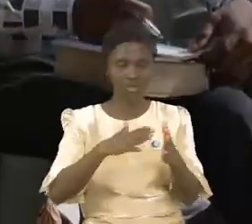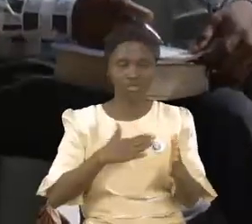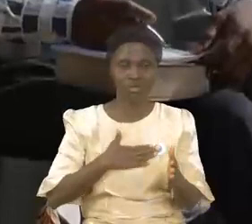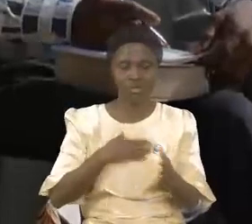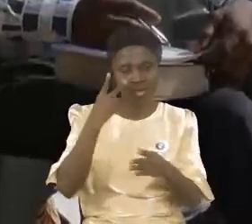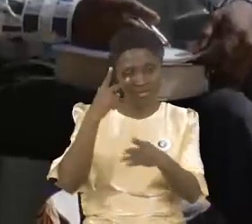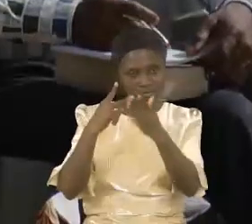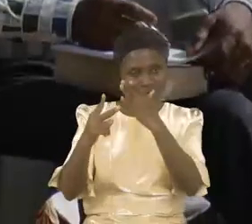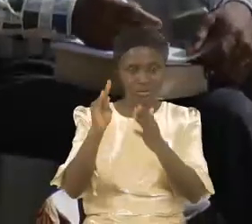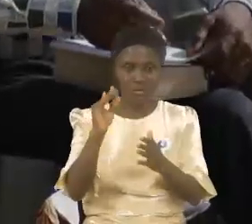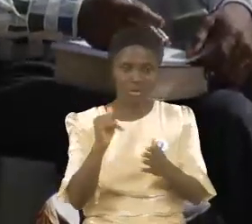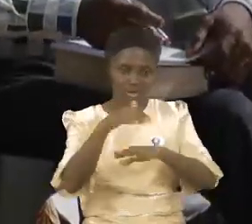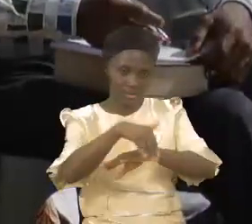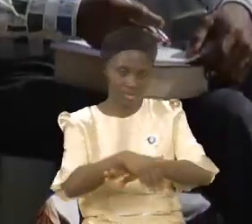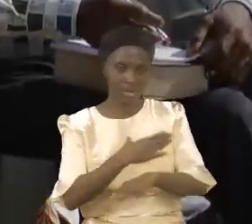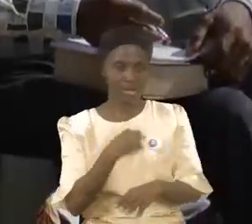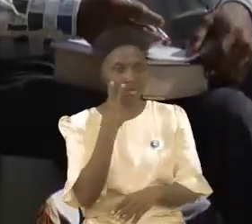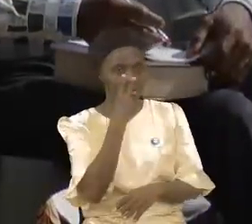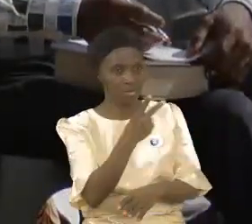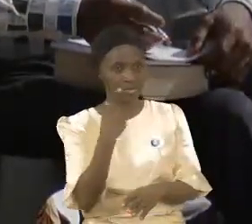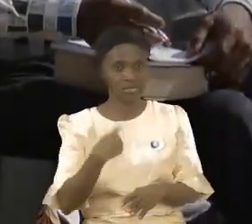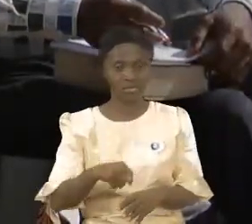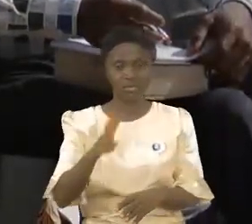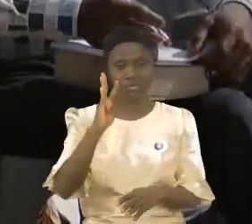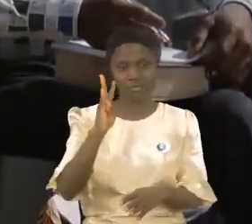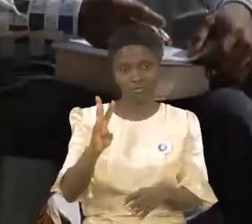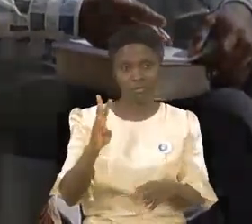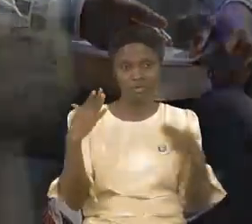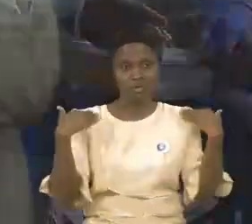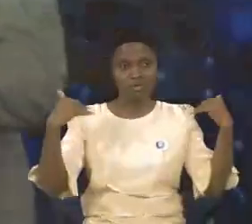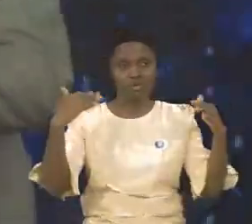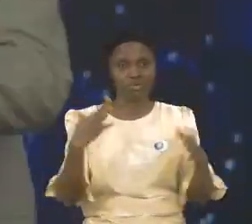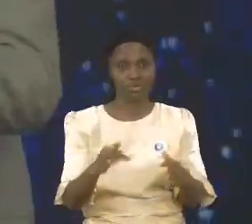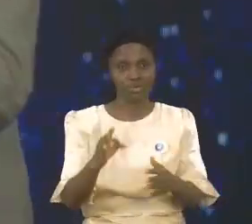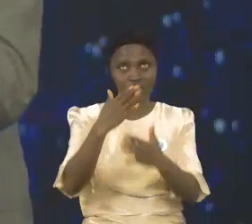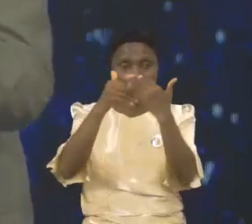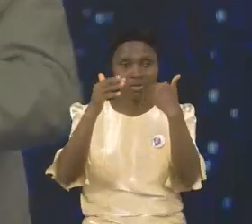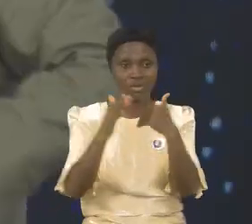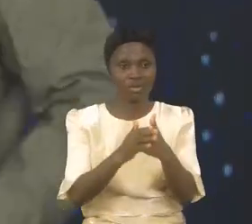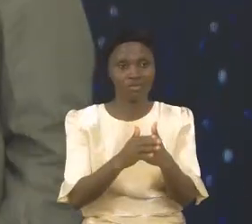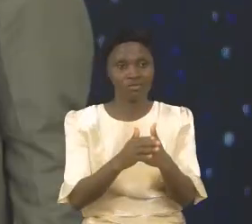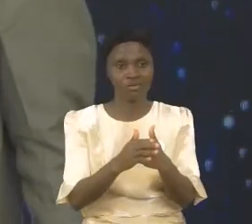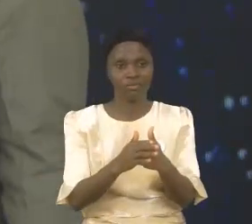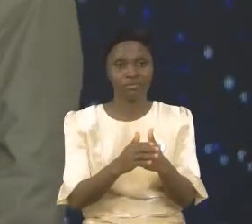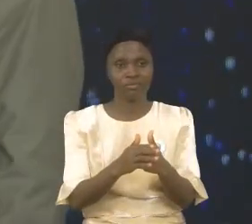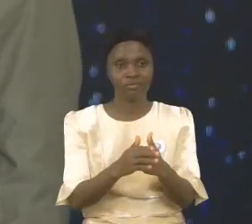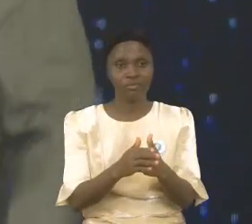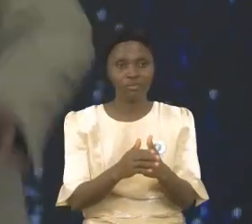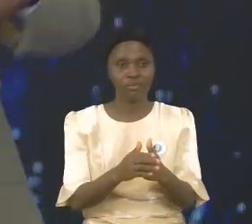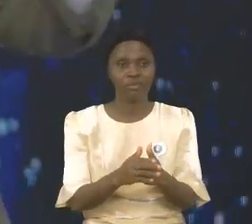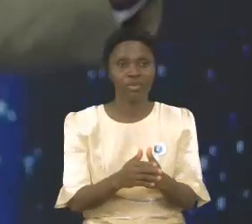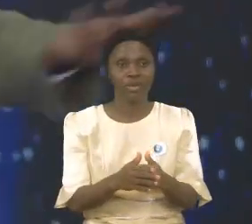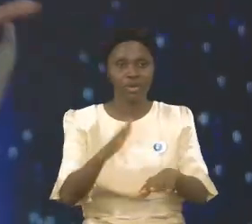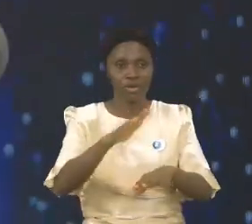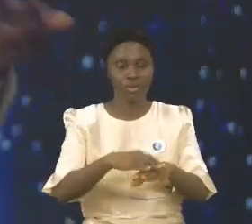and behold, the four winds of heaven strove upon the great sea.